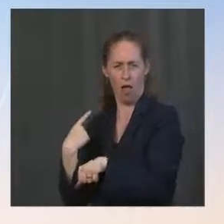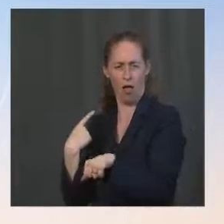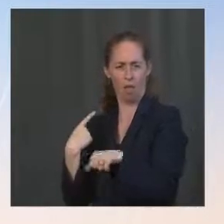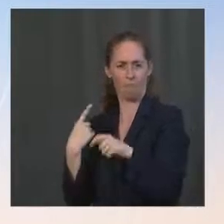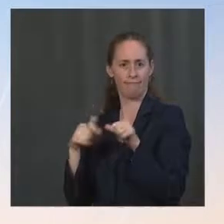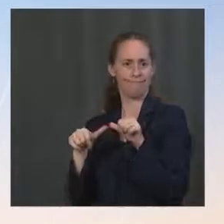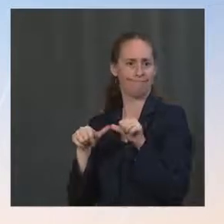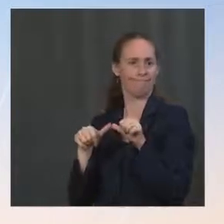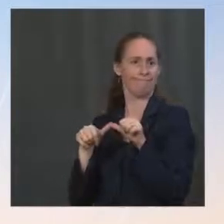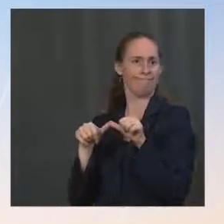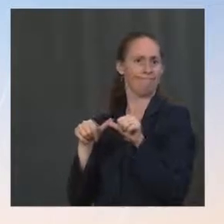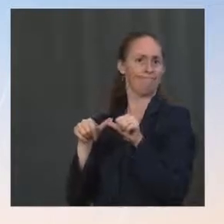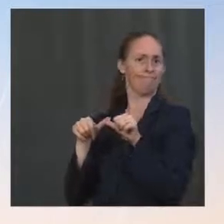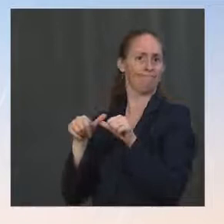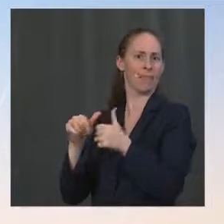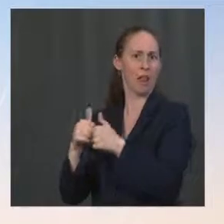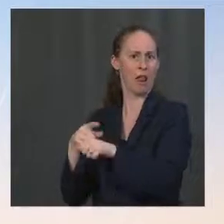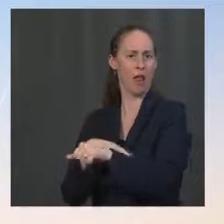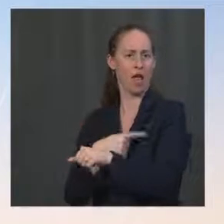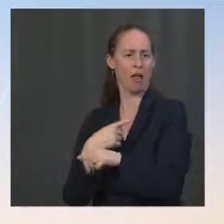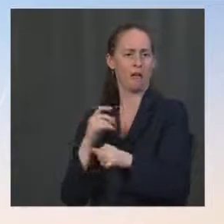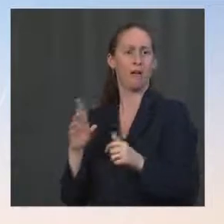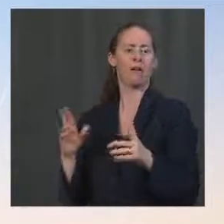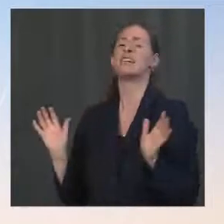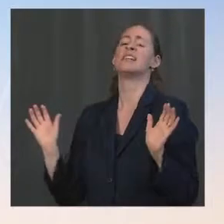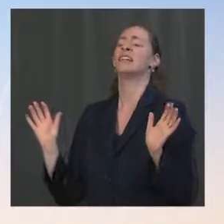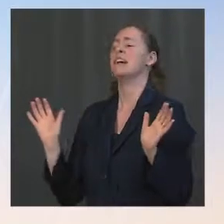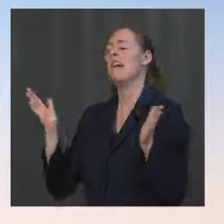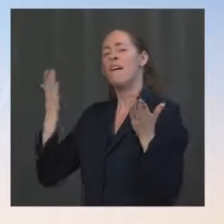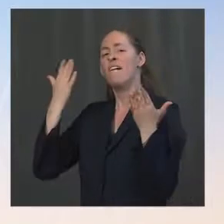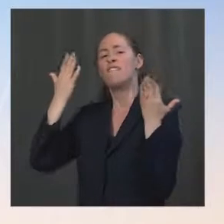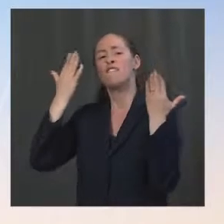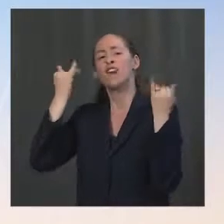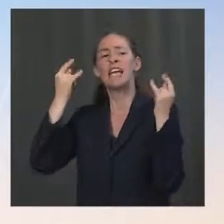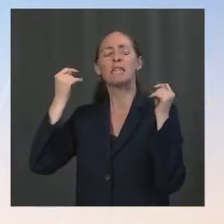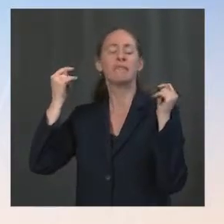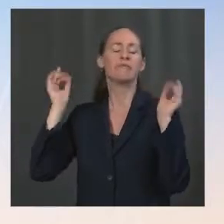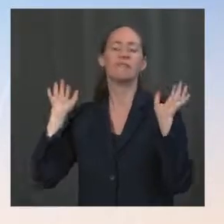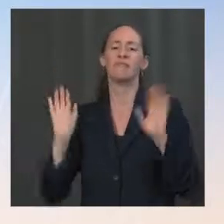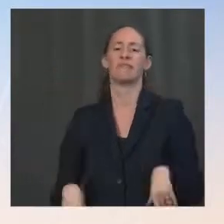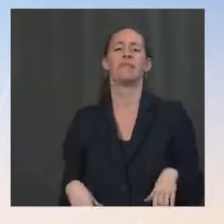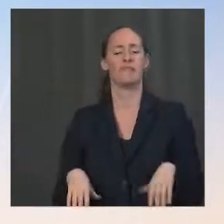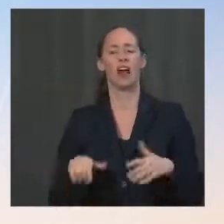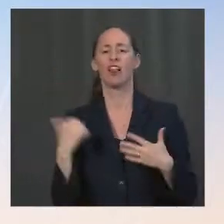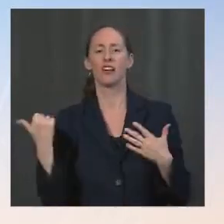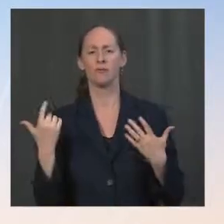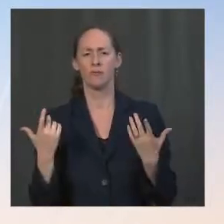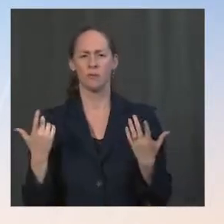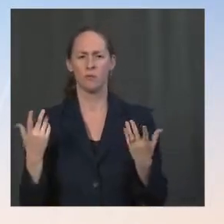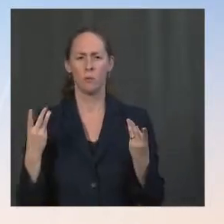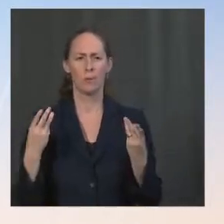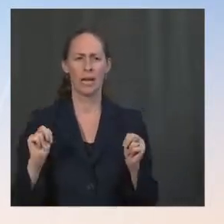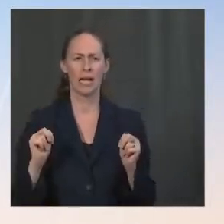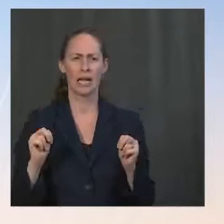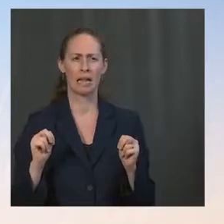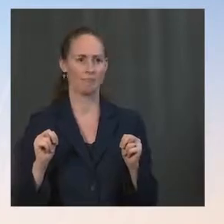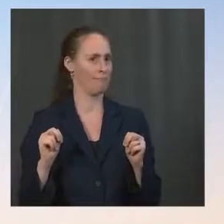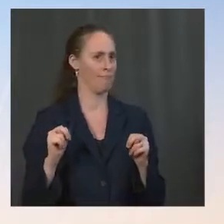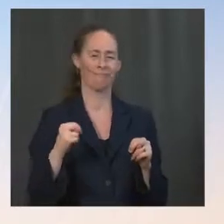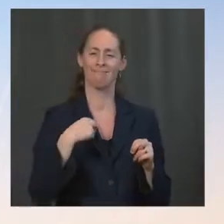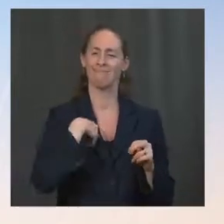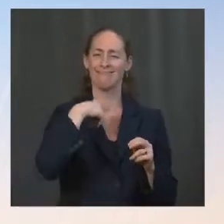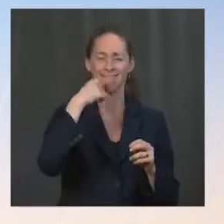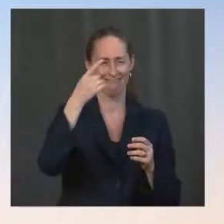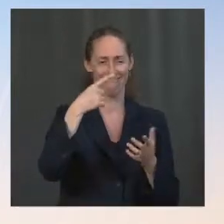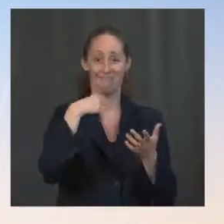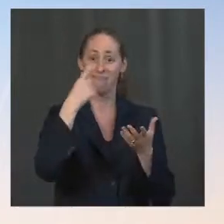When is he going to feel like it's done and he's moving to other options? Well, I'm just not going to give an end date on that, given it is by far and away